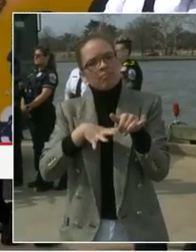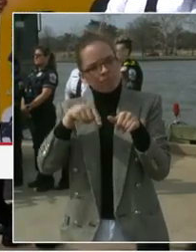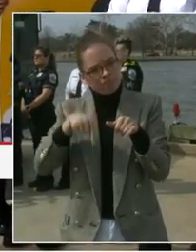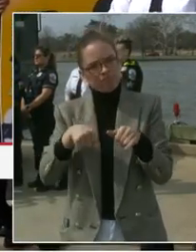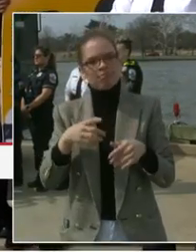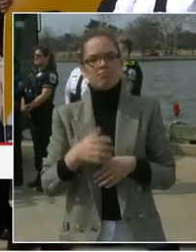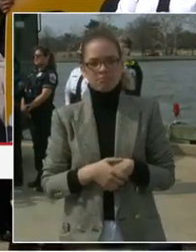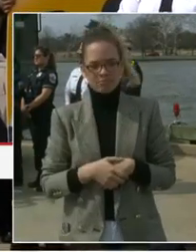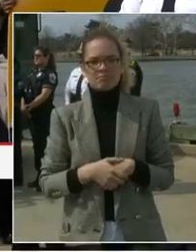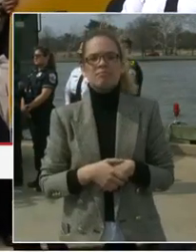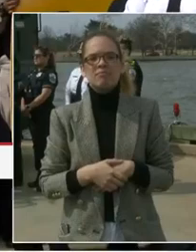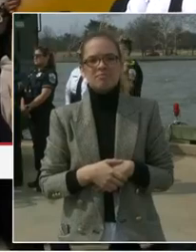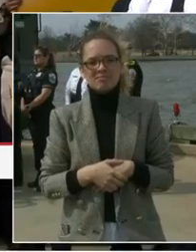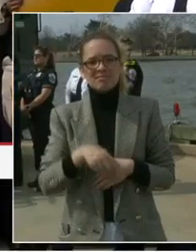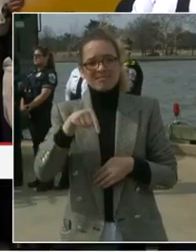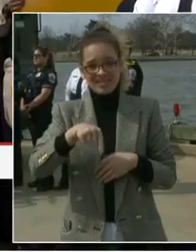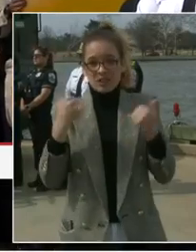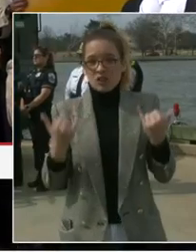cadet class is